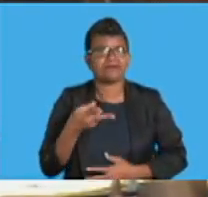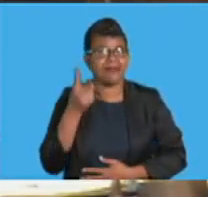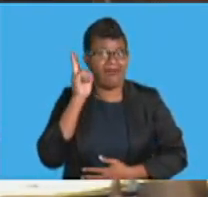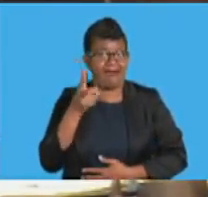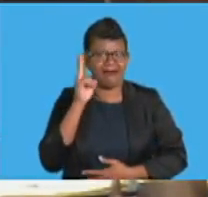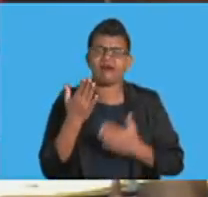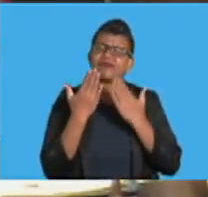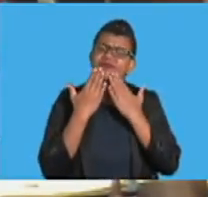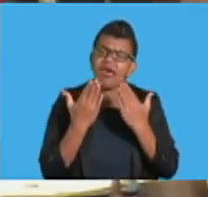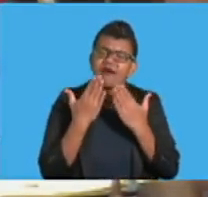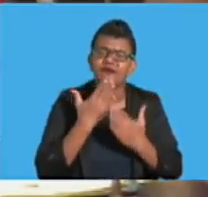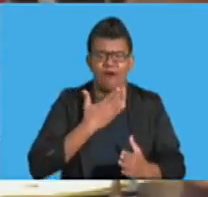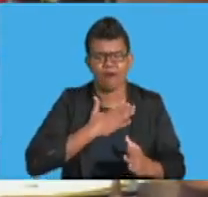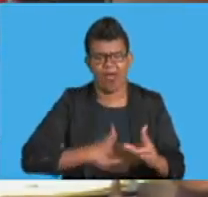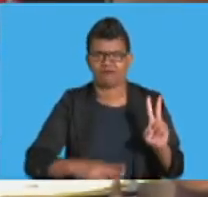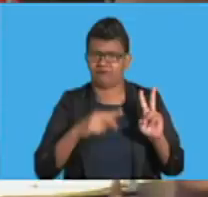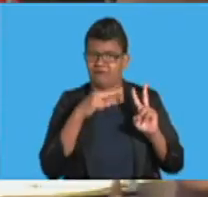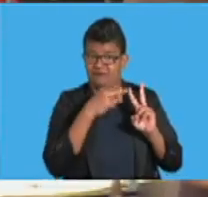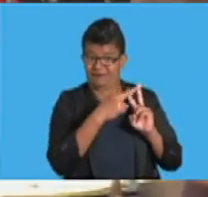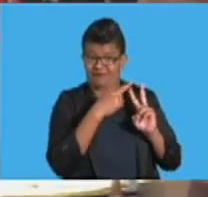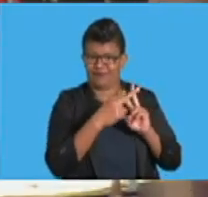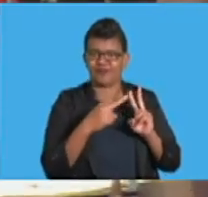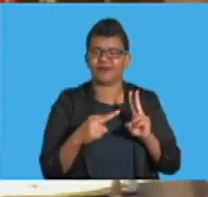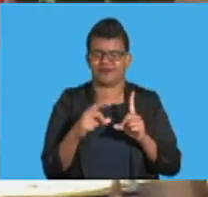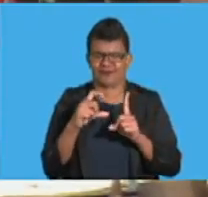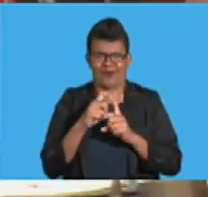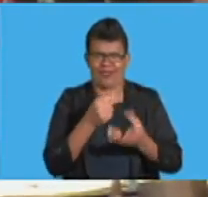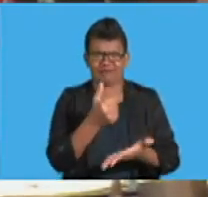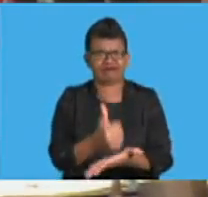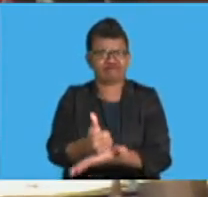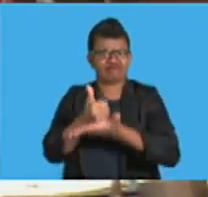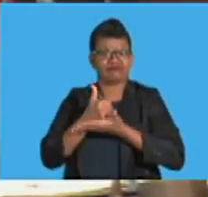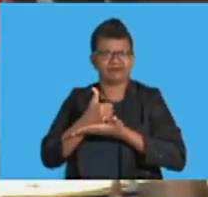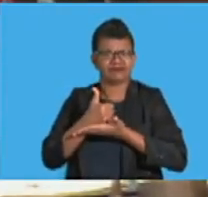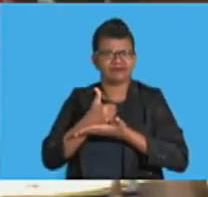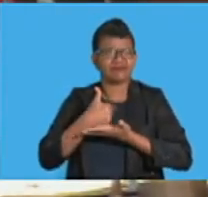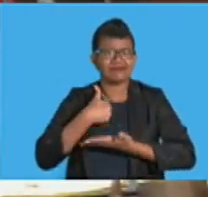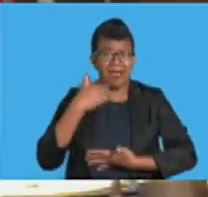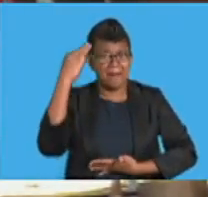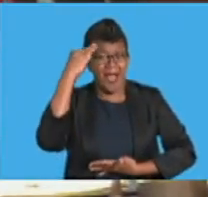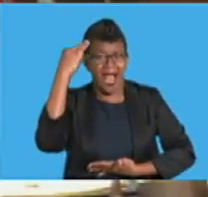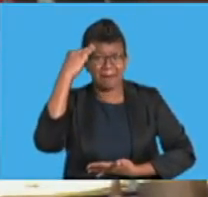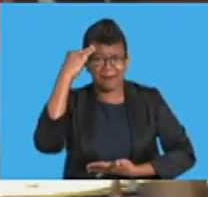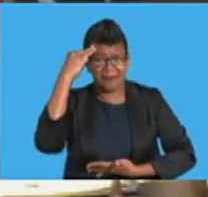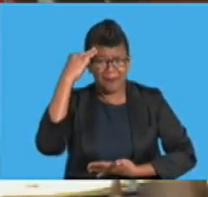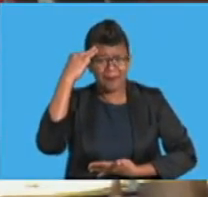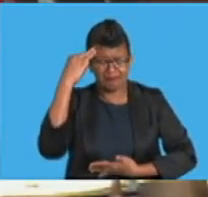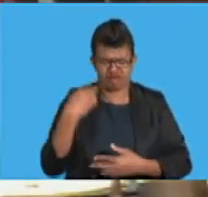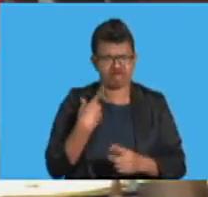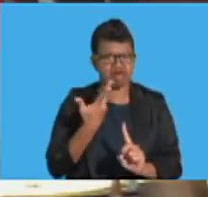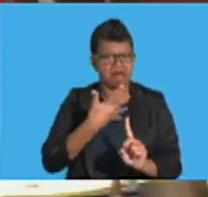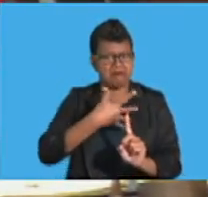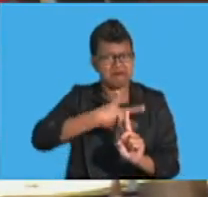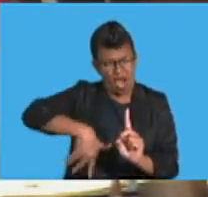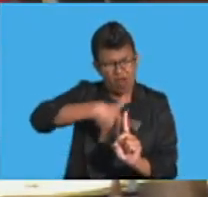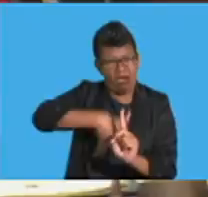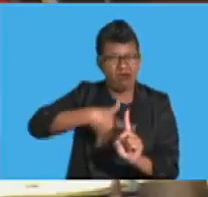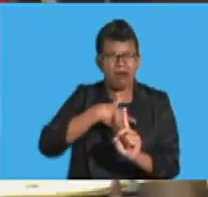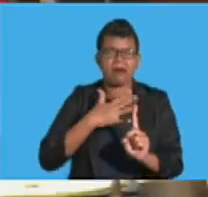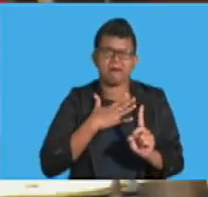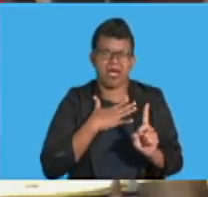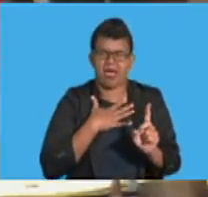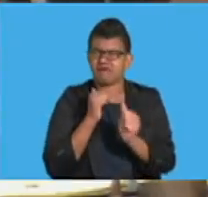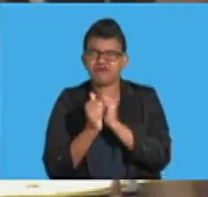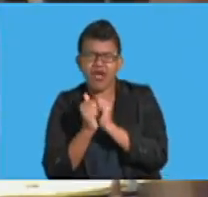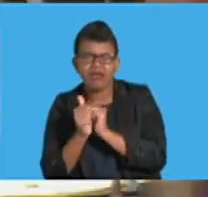my two daughters who've always been the pillar of strength for me and my mother, and special thanks to my Chacha Hafizuddin and my brother Farman and his